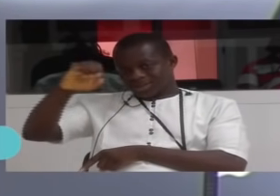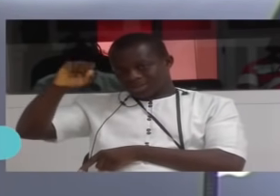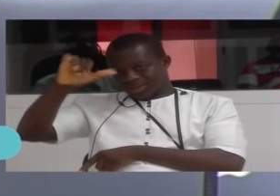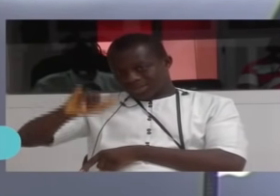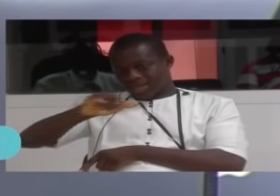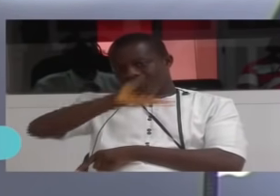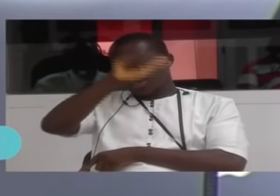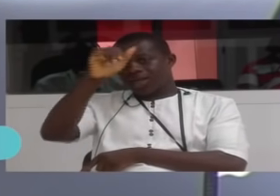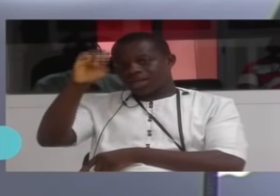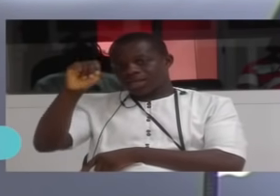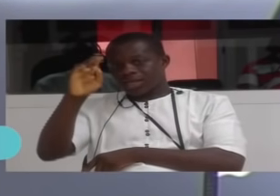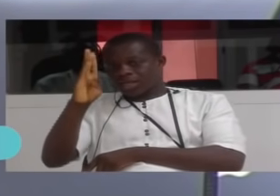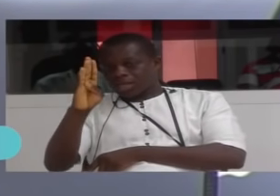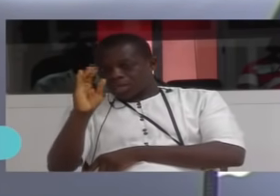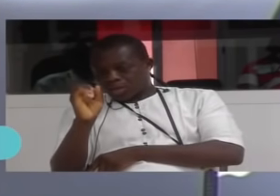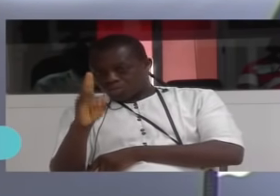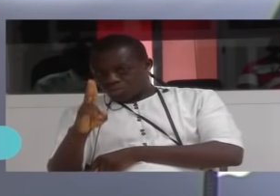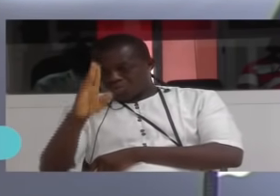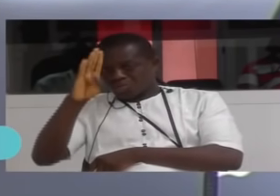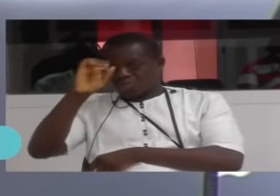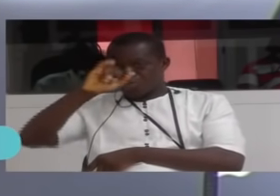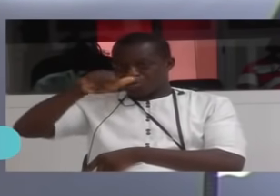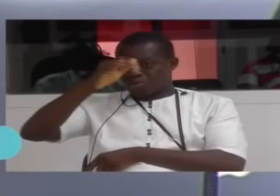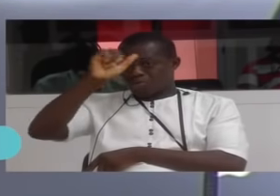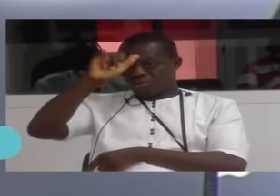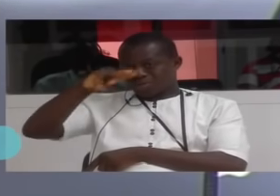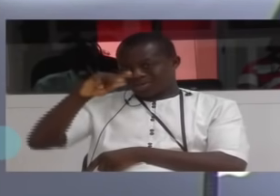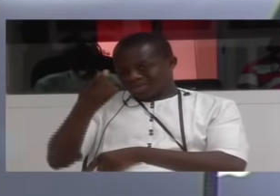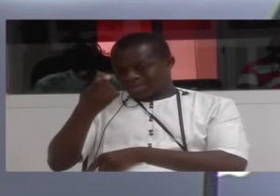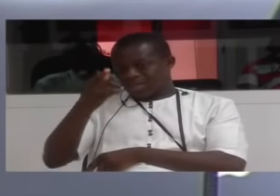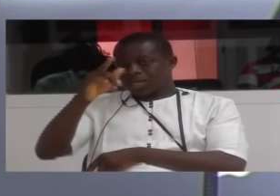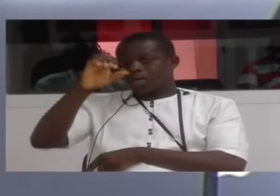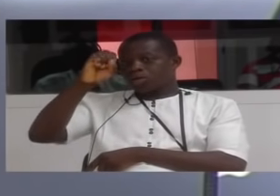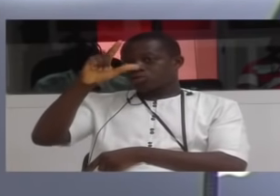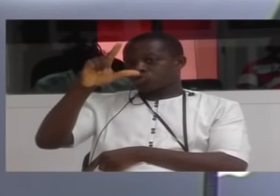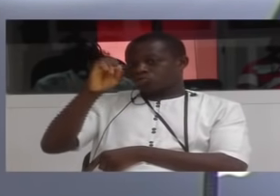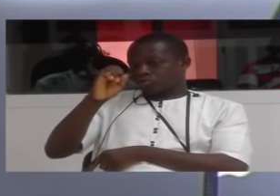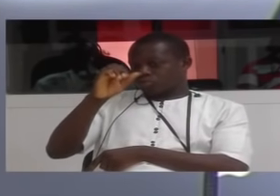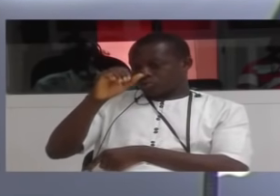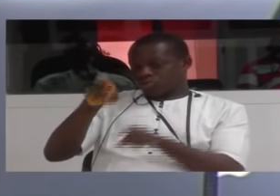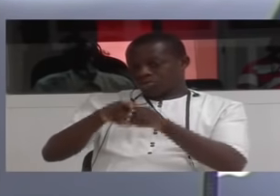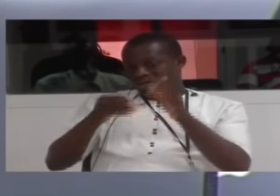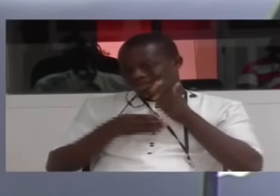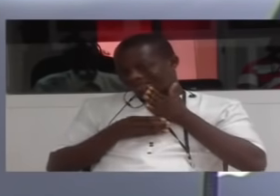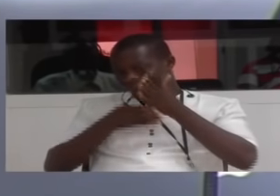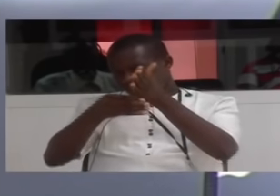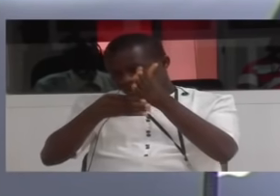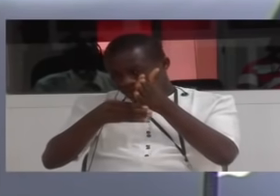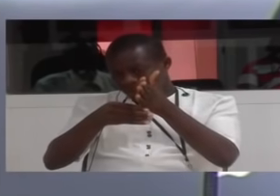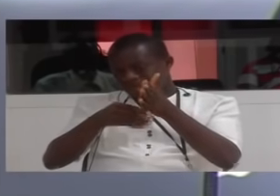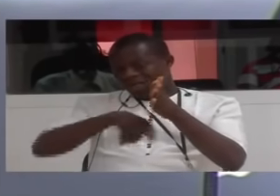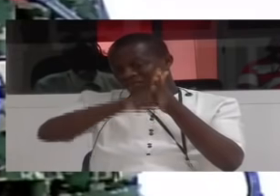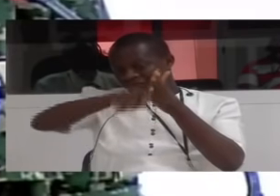be executed, Solo Bojang escorted you to the farm where they were executed. Wax nga ñu ci gannaaw